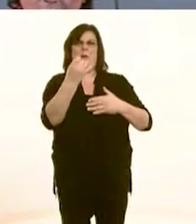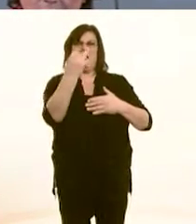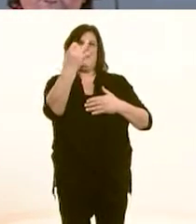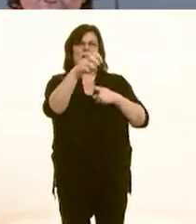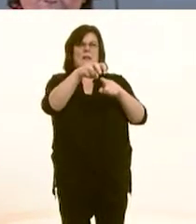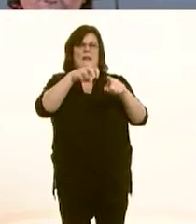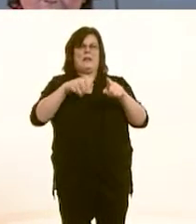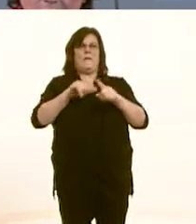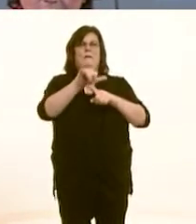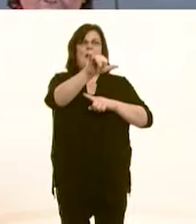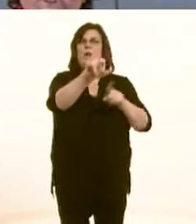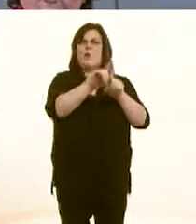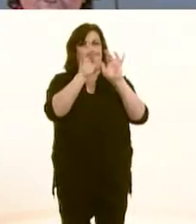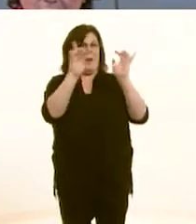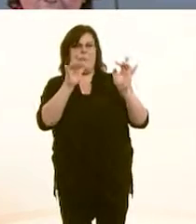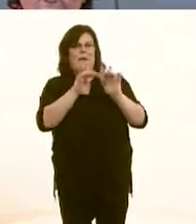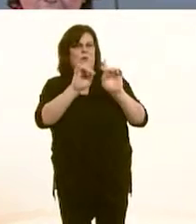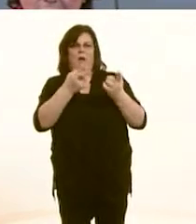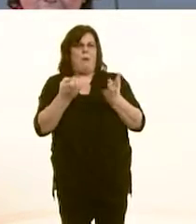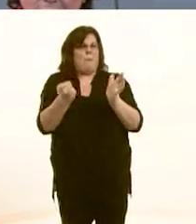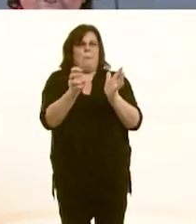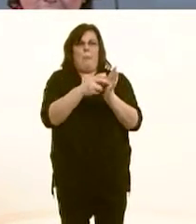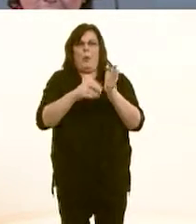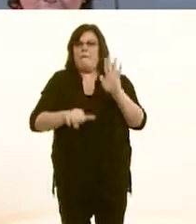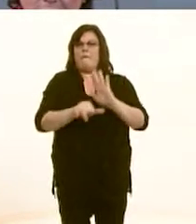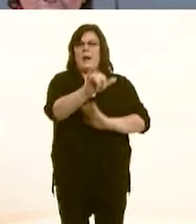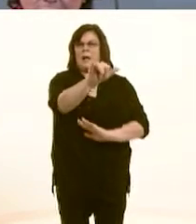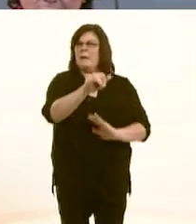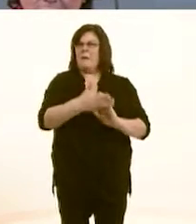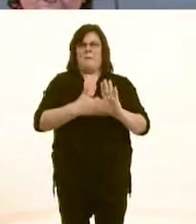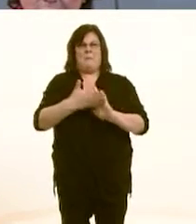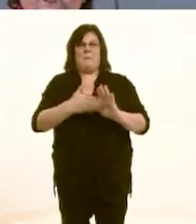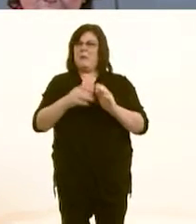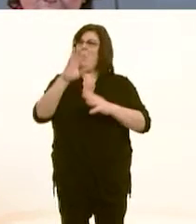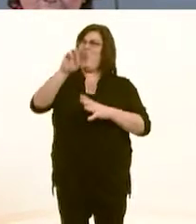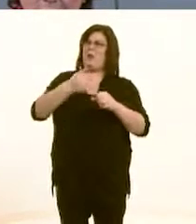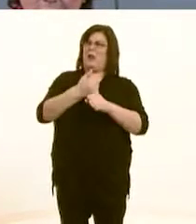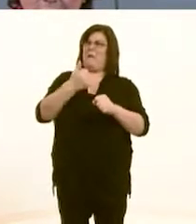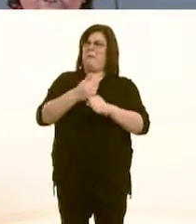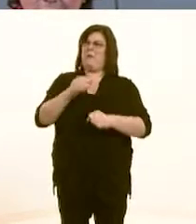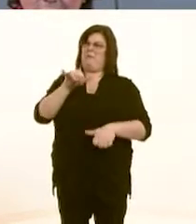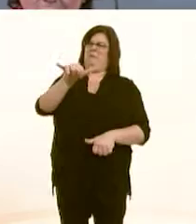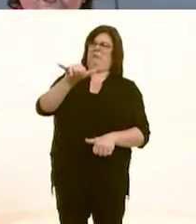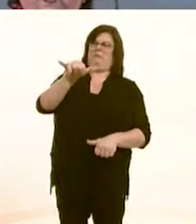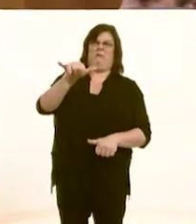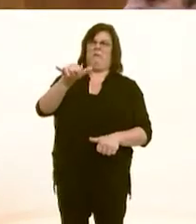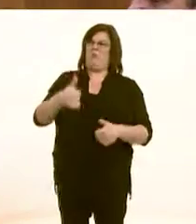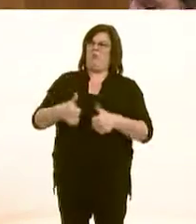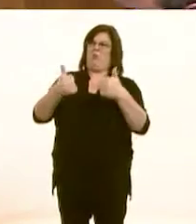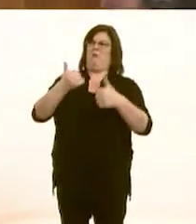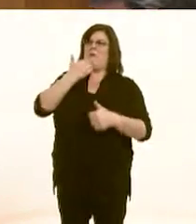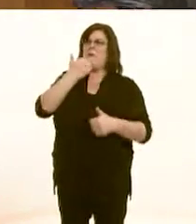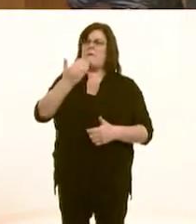says no future bookings have been taken? Ultimately, this goes to the competence of the Welsh Government. Last week, you made an